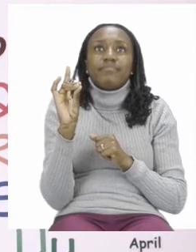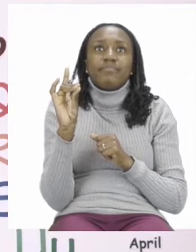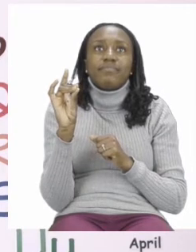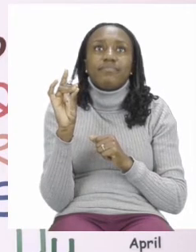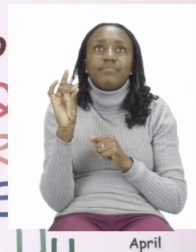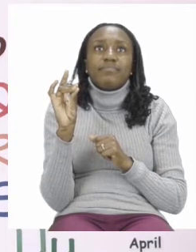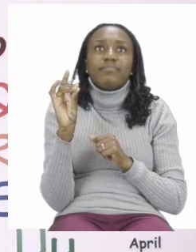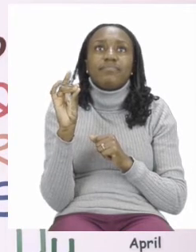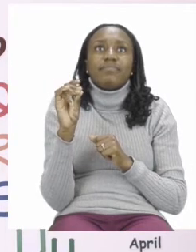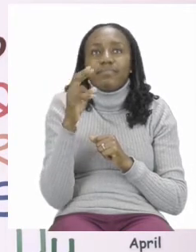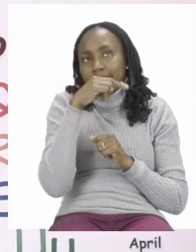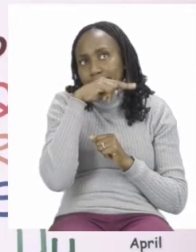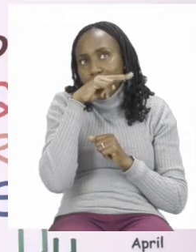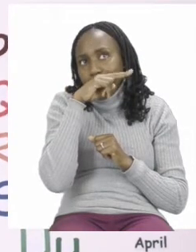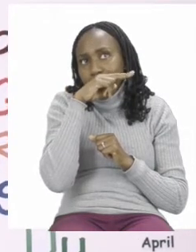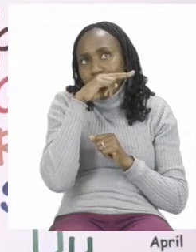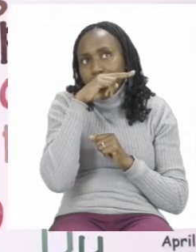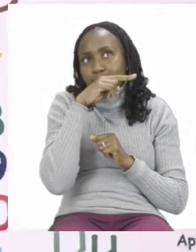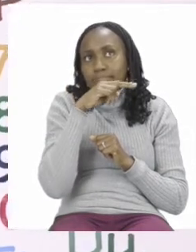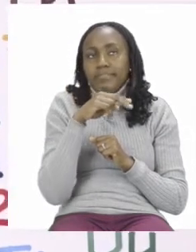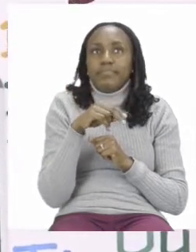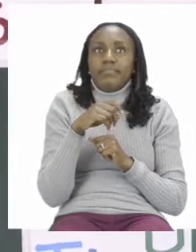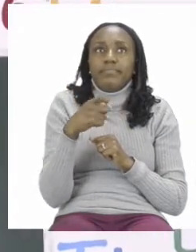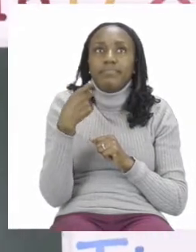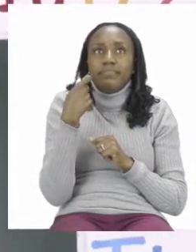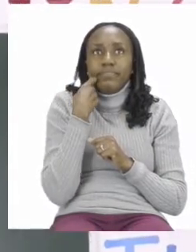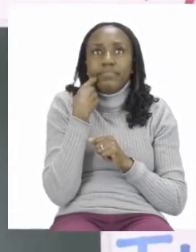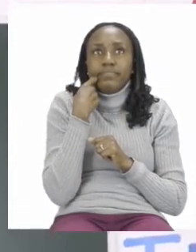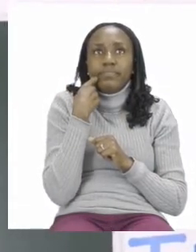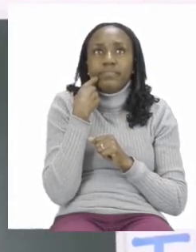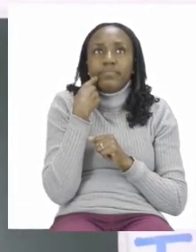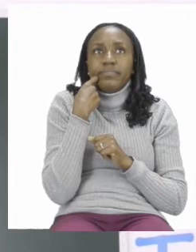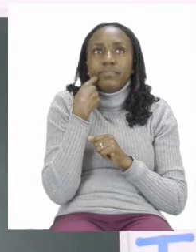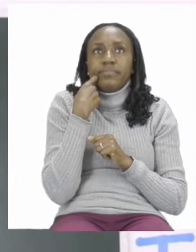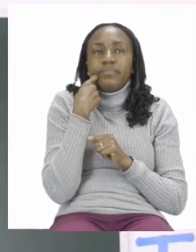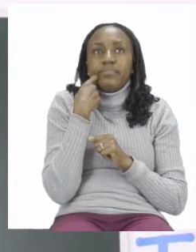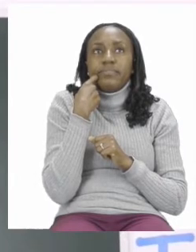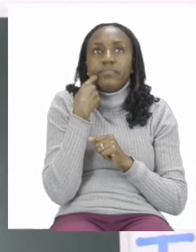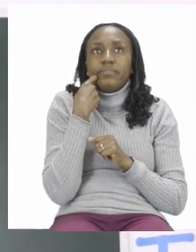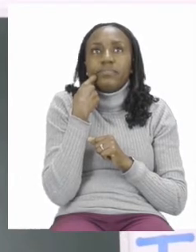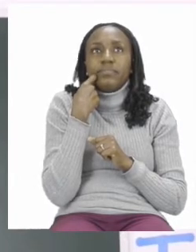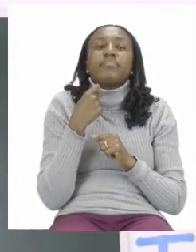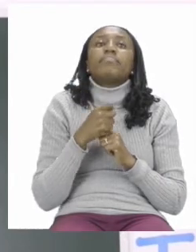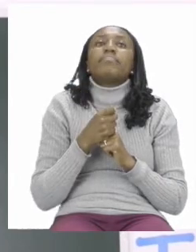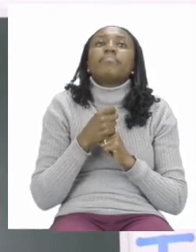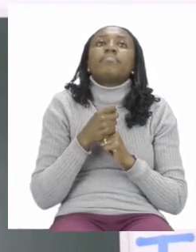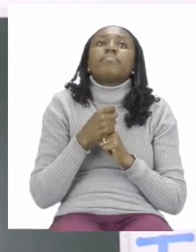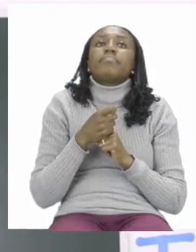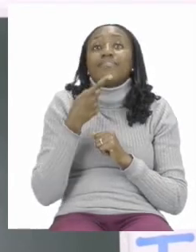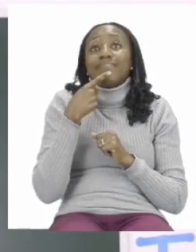dog, duck, and fish. And Old MacDonald on his